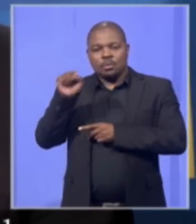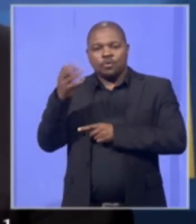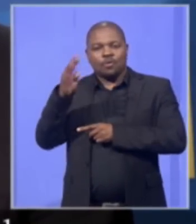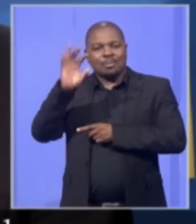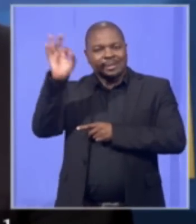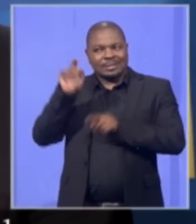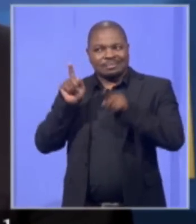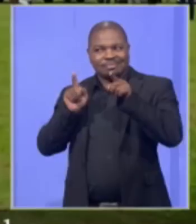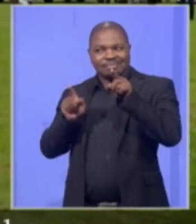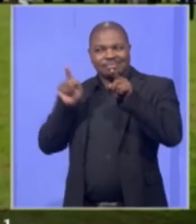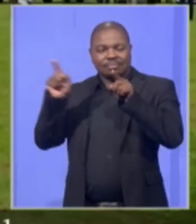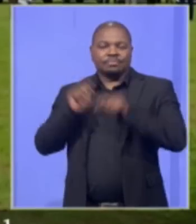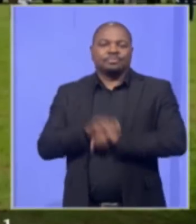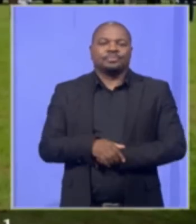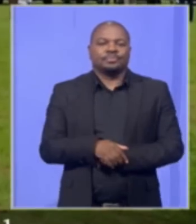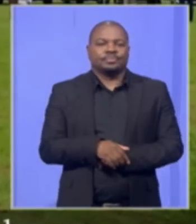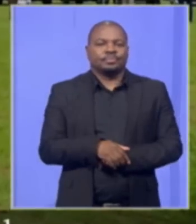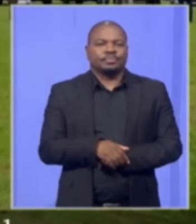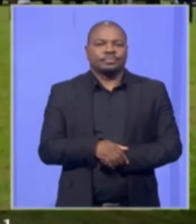21.4% respectively.